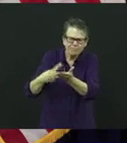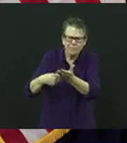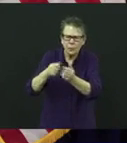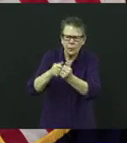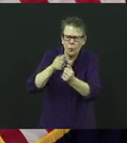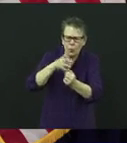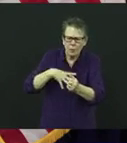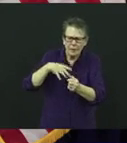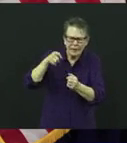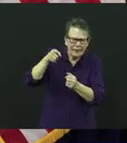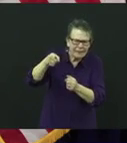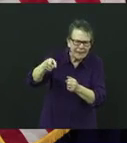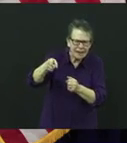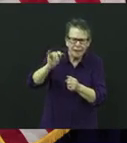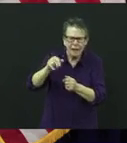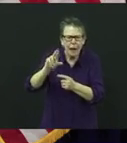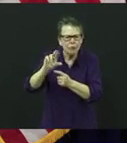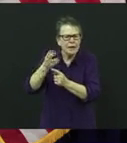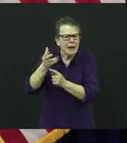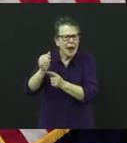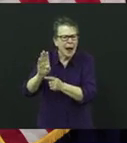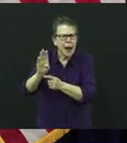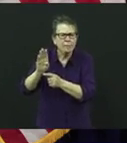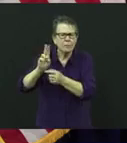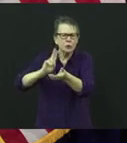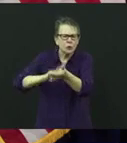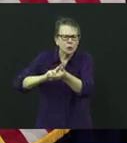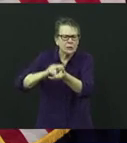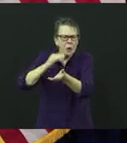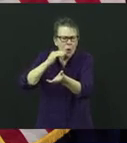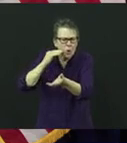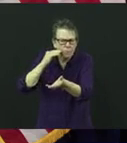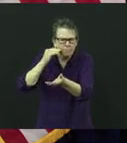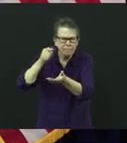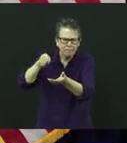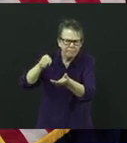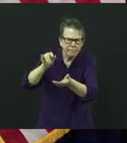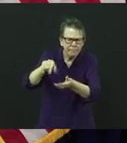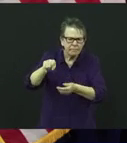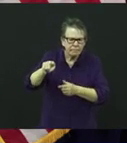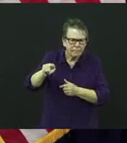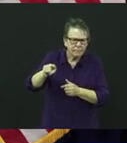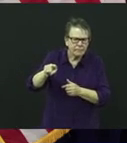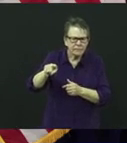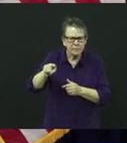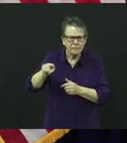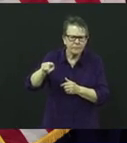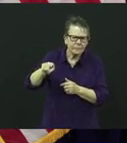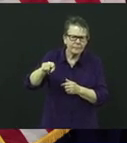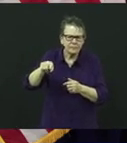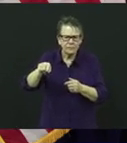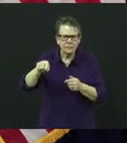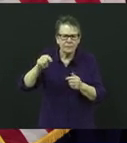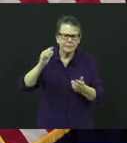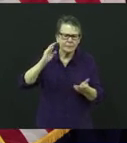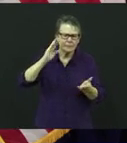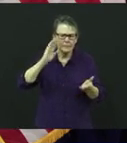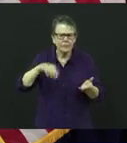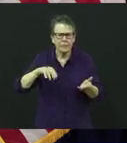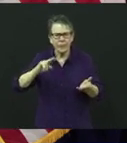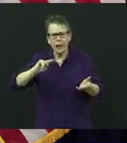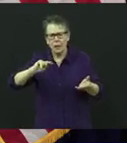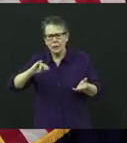now, and certain facilities, as usual, it's New Jersey. When in doubt, we pull together, and I want to give Care One a shout out, if that's